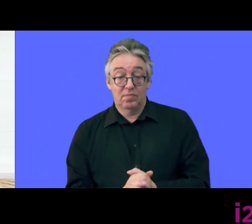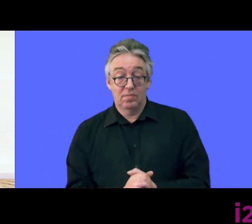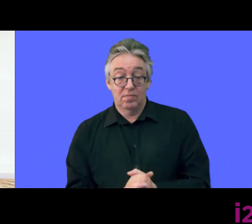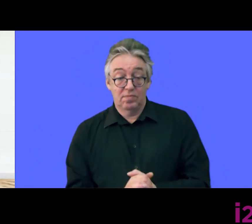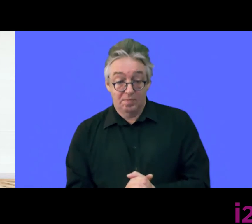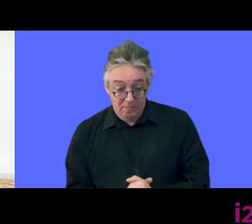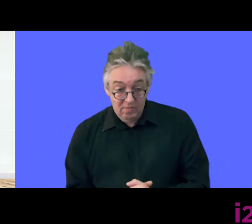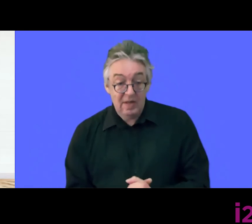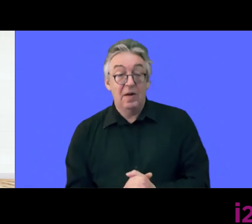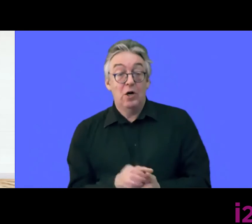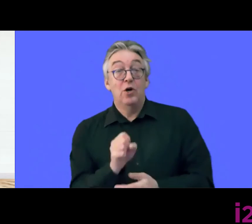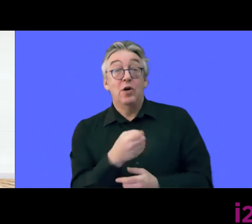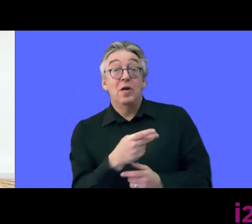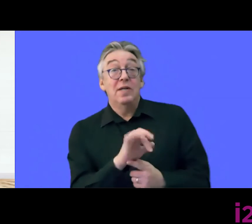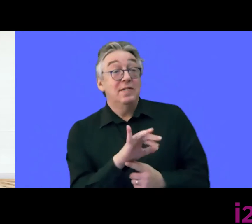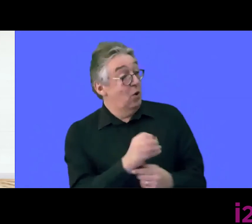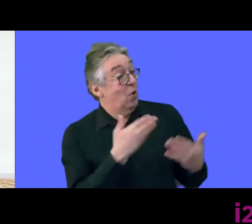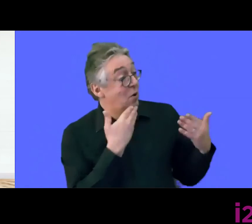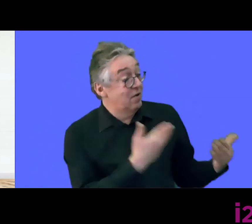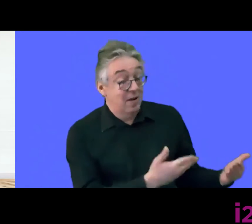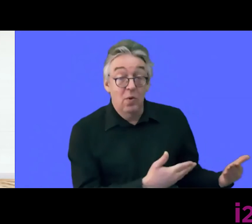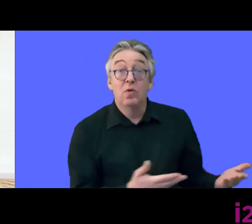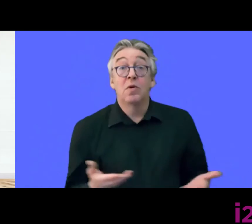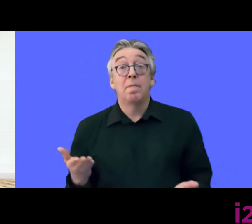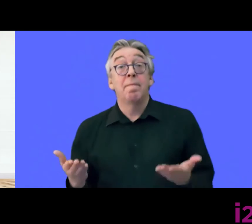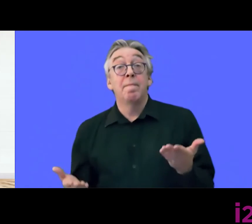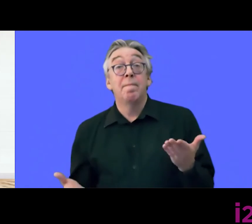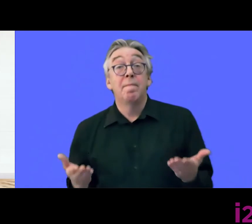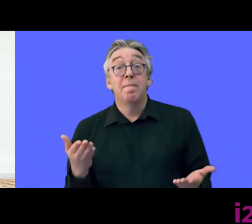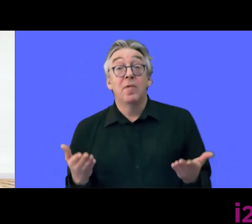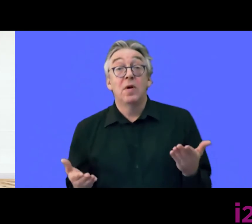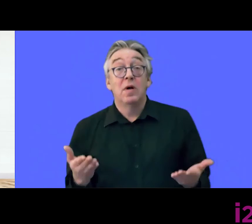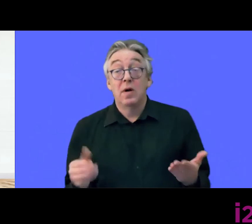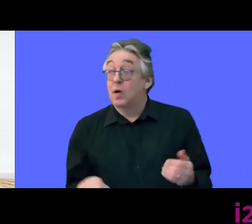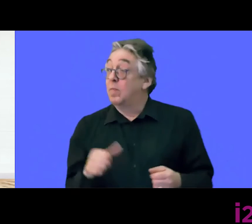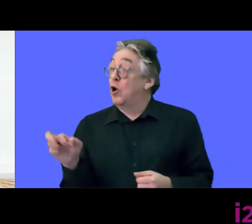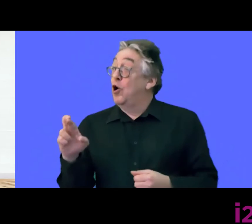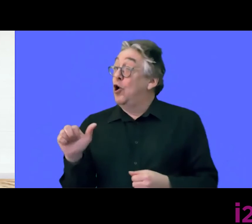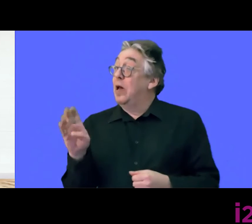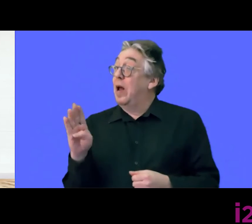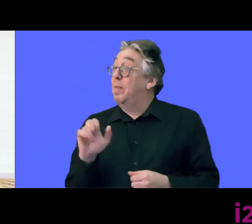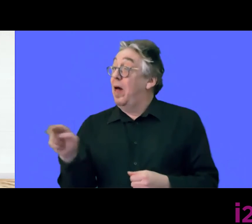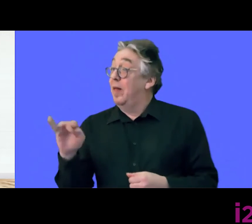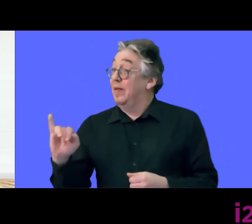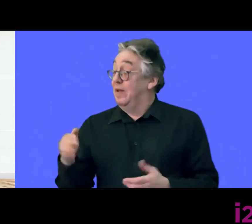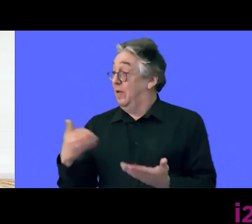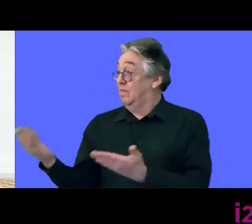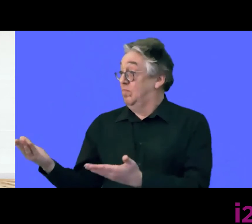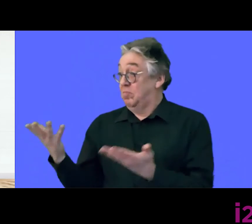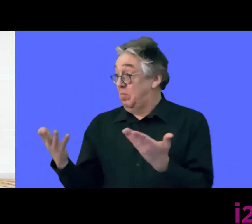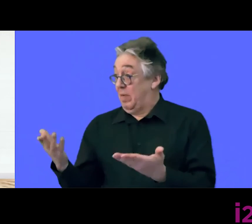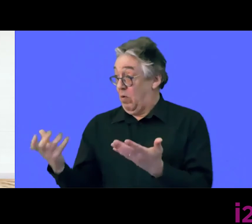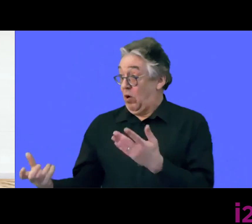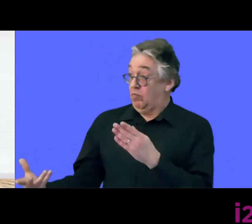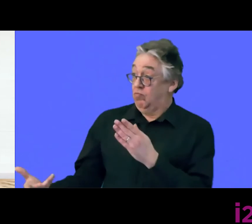Thanks, Shiro. I think perhaps maybe going to Mr. Rabani, or I don't know, Shiro, whether you might also be able to sort of respond